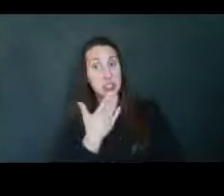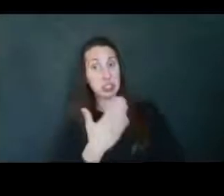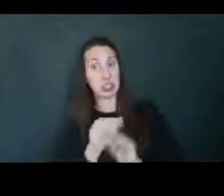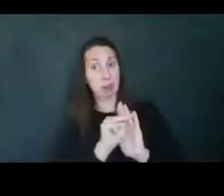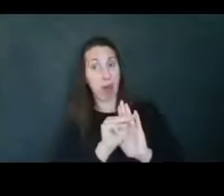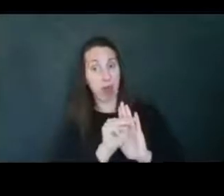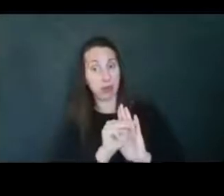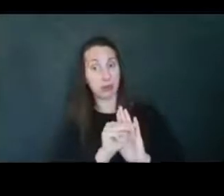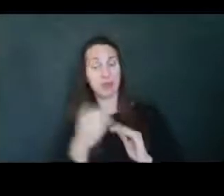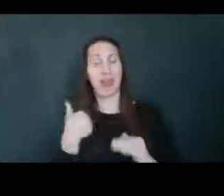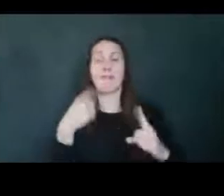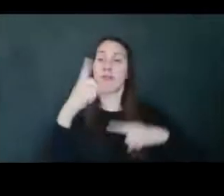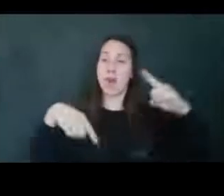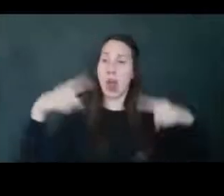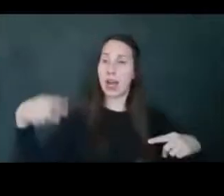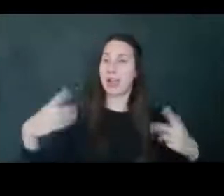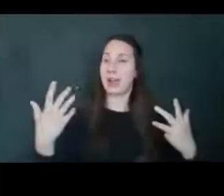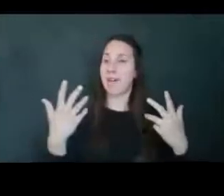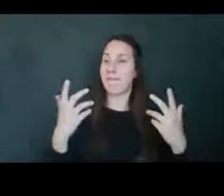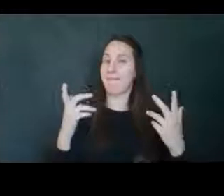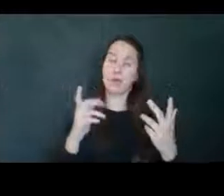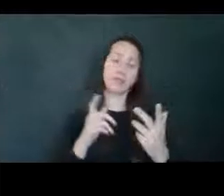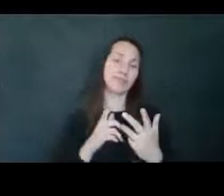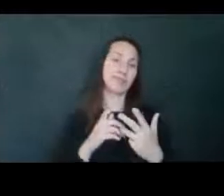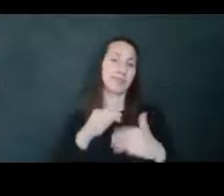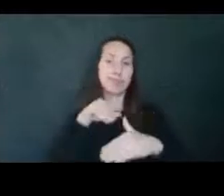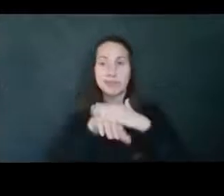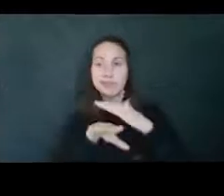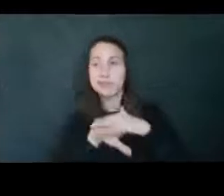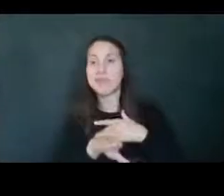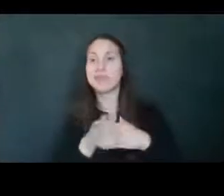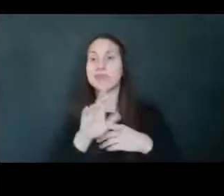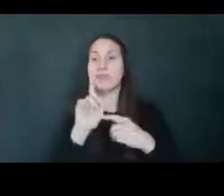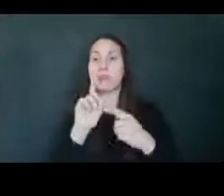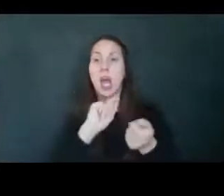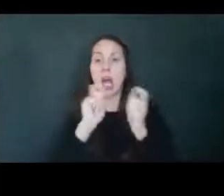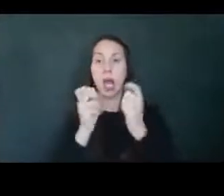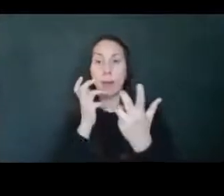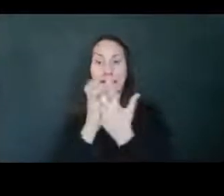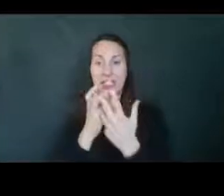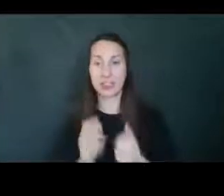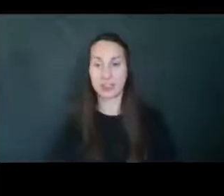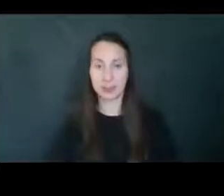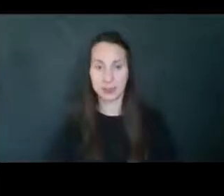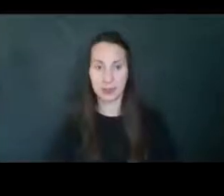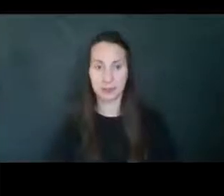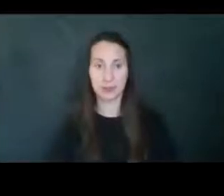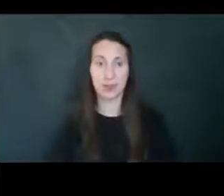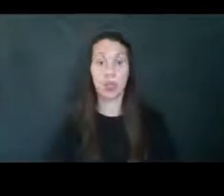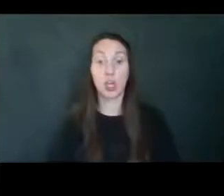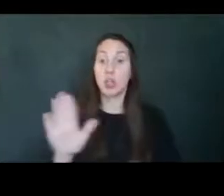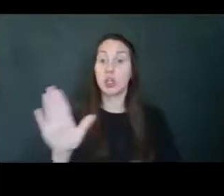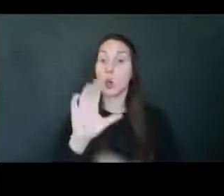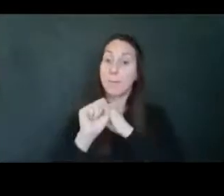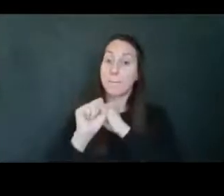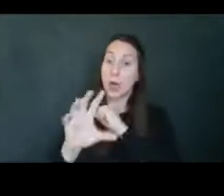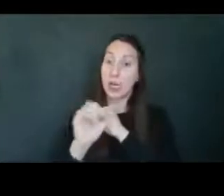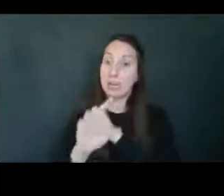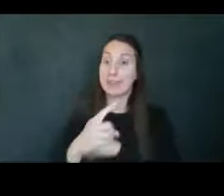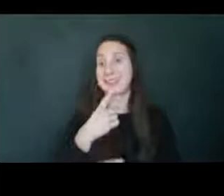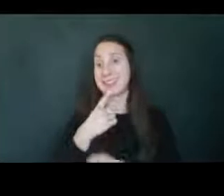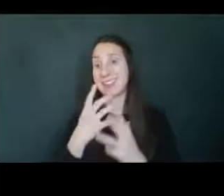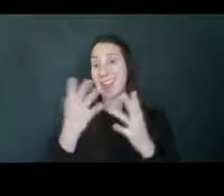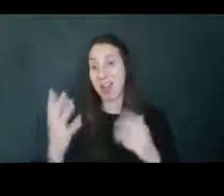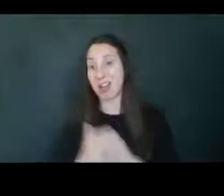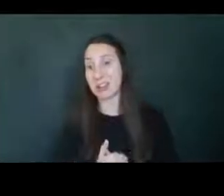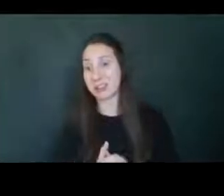The third area of action is what your marketing says about your community, accessibility, and how you include people. This